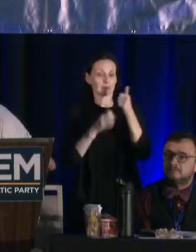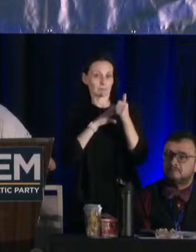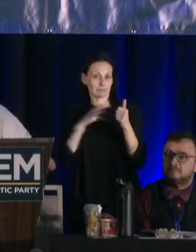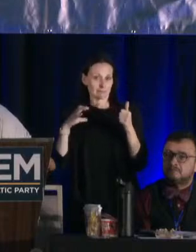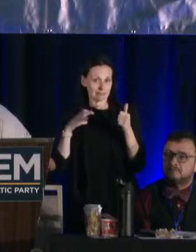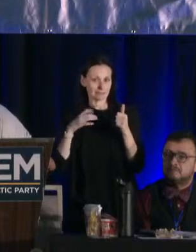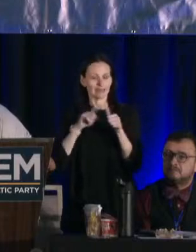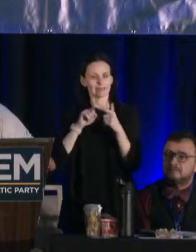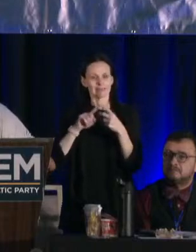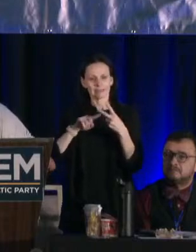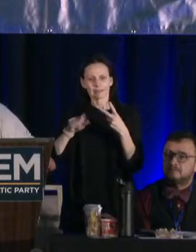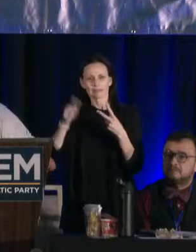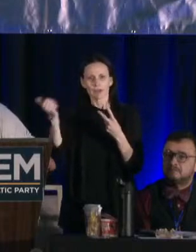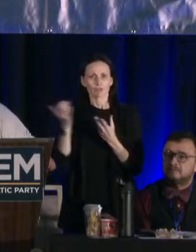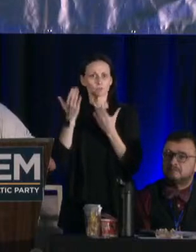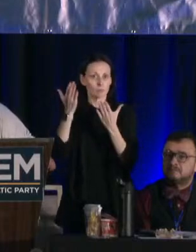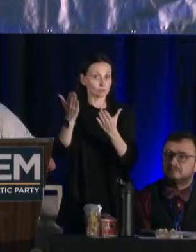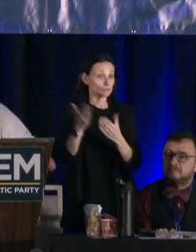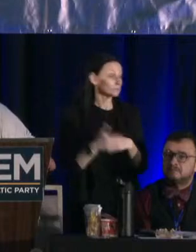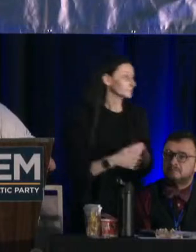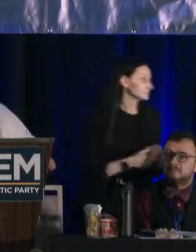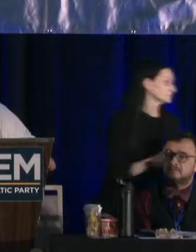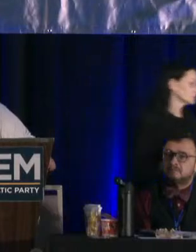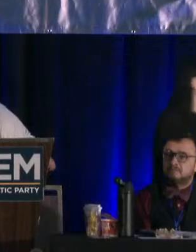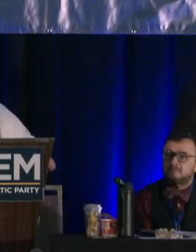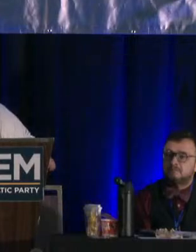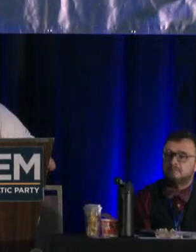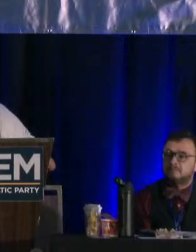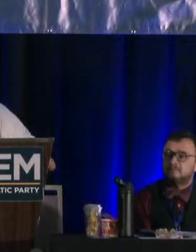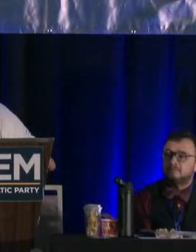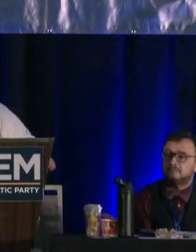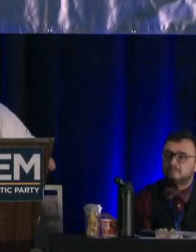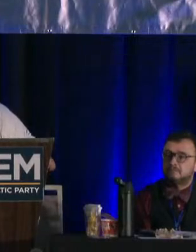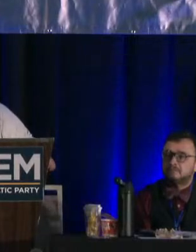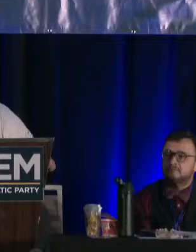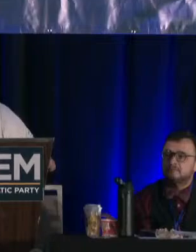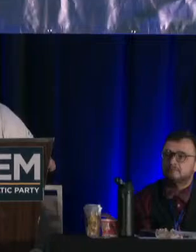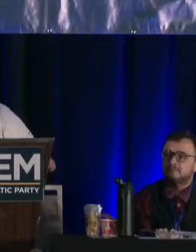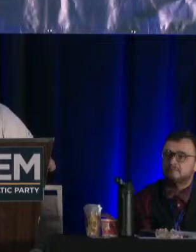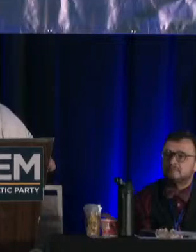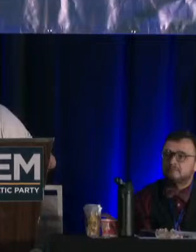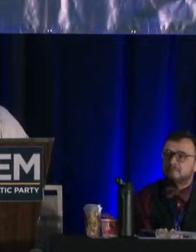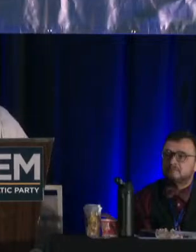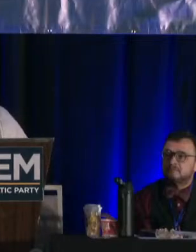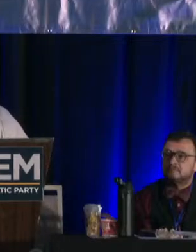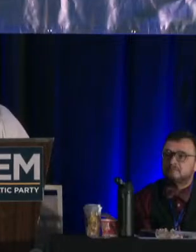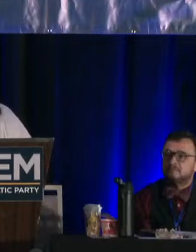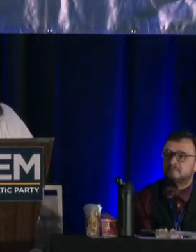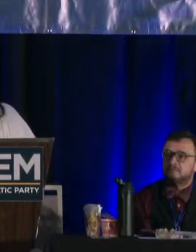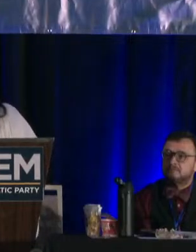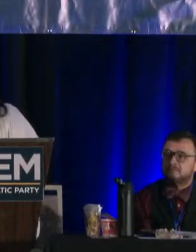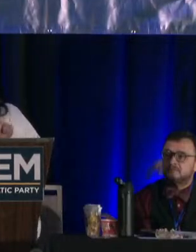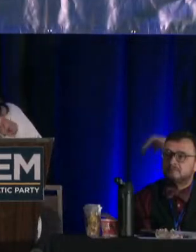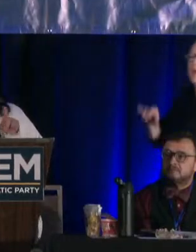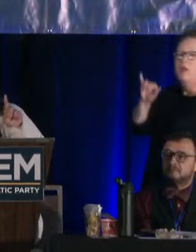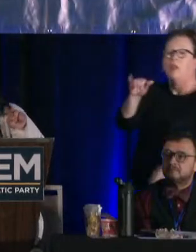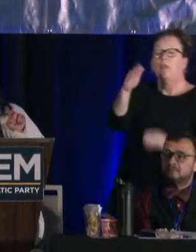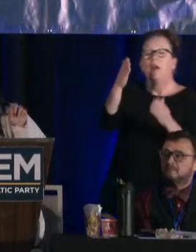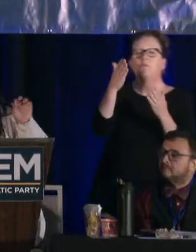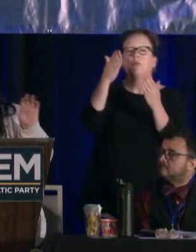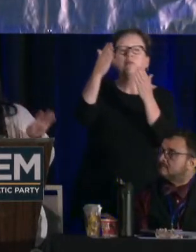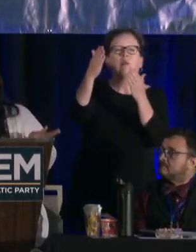was another proposal by Anselmo Estrada, and that had to do with actually